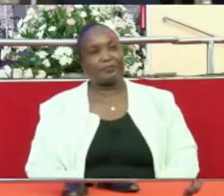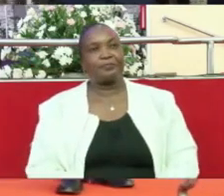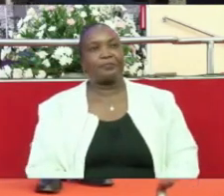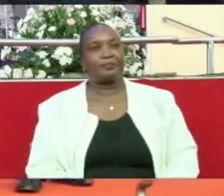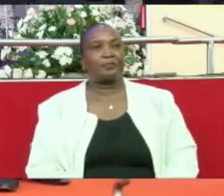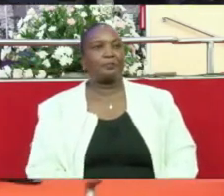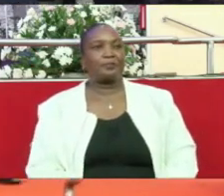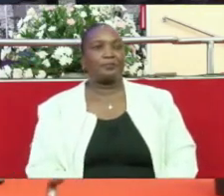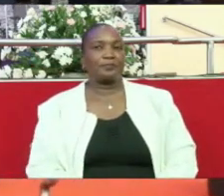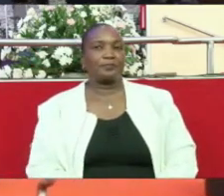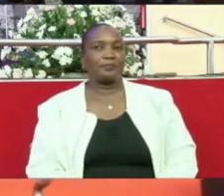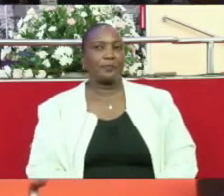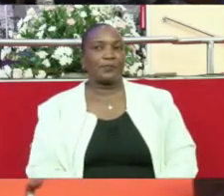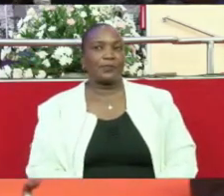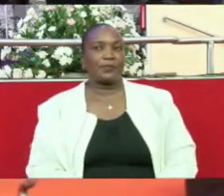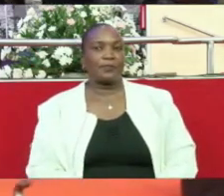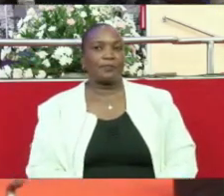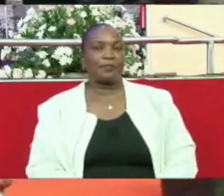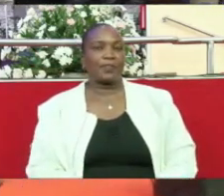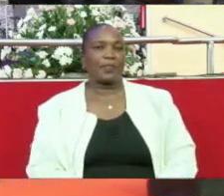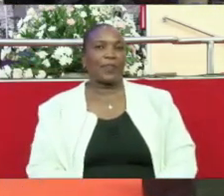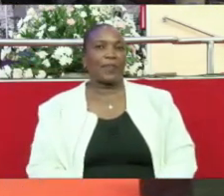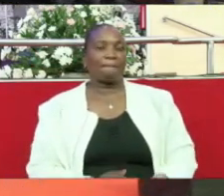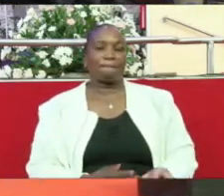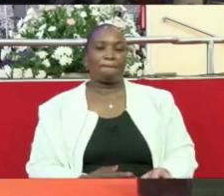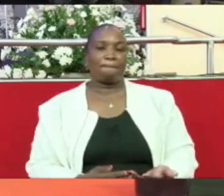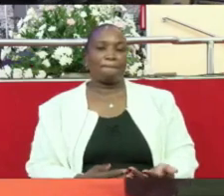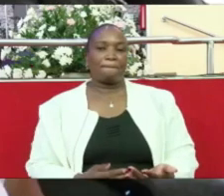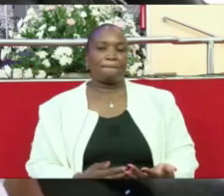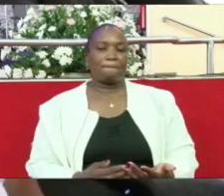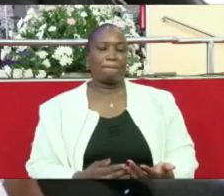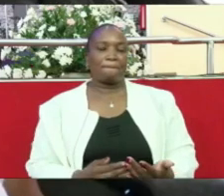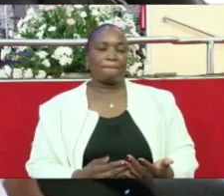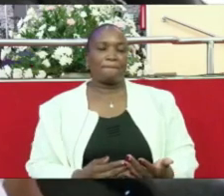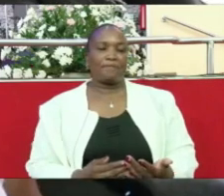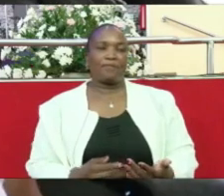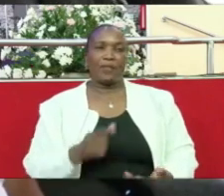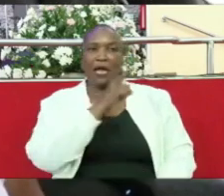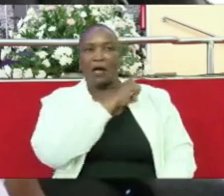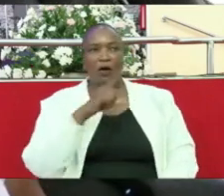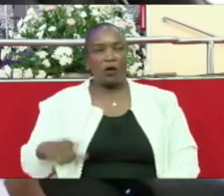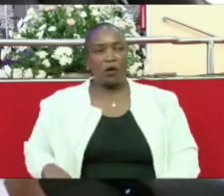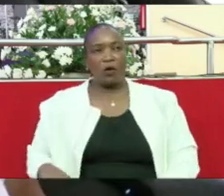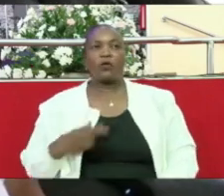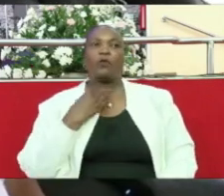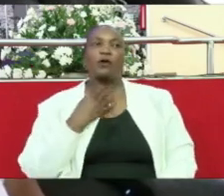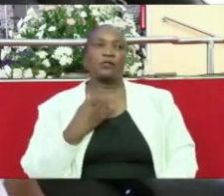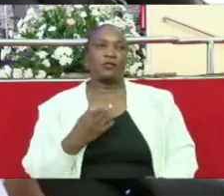do. And you may ask how. Because the Lord wants to make you part and